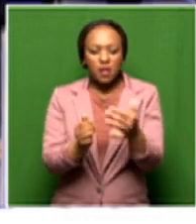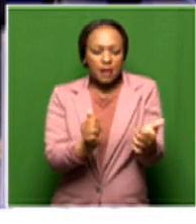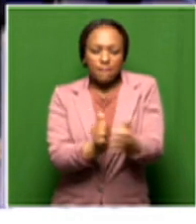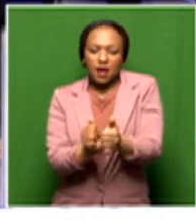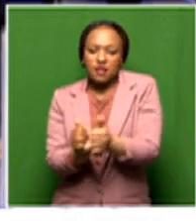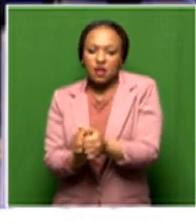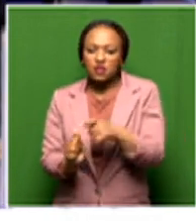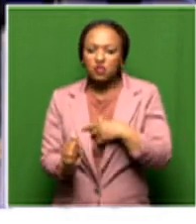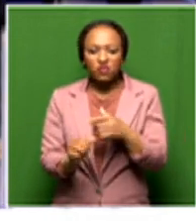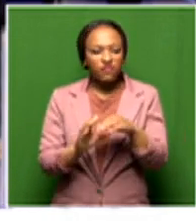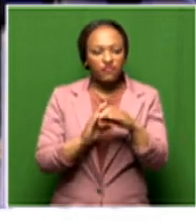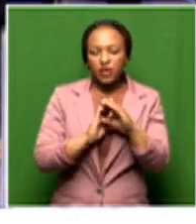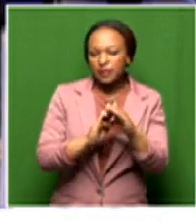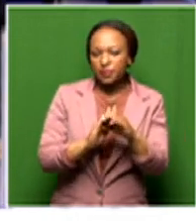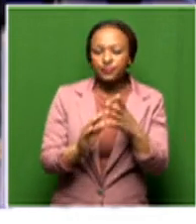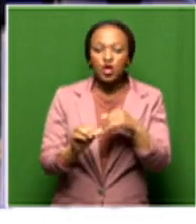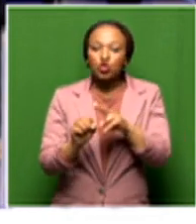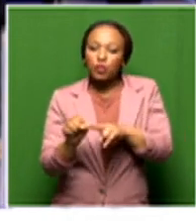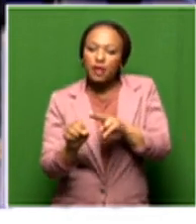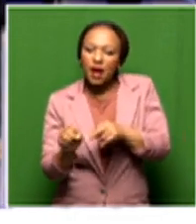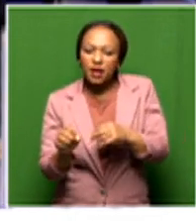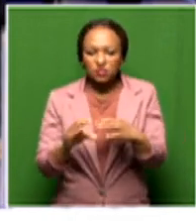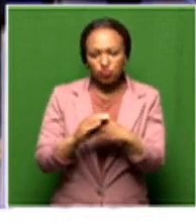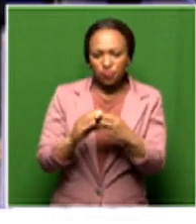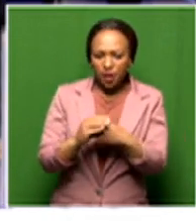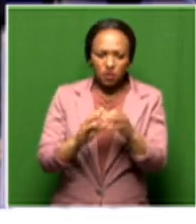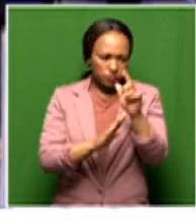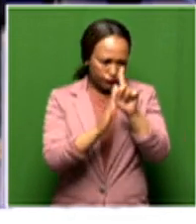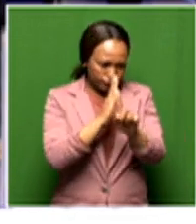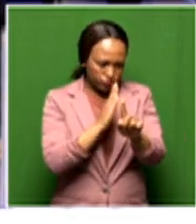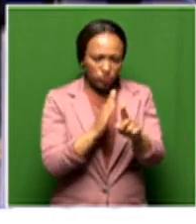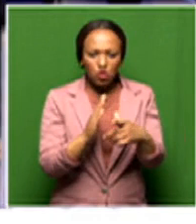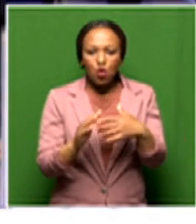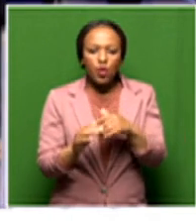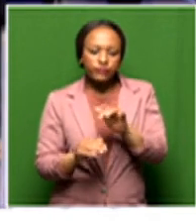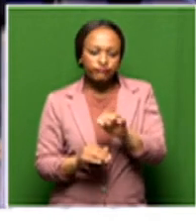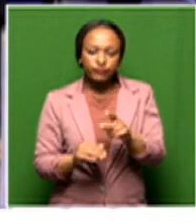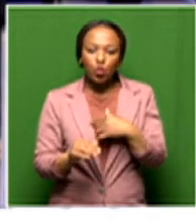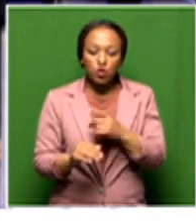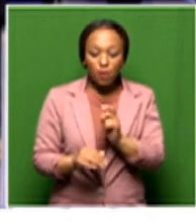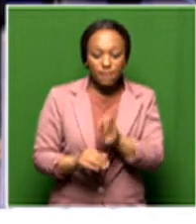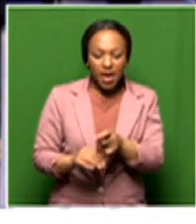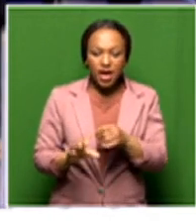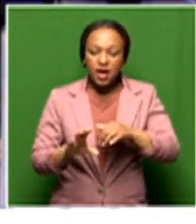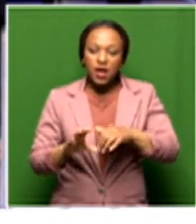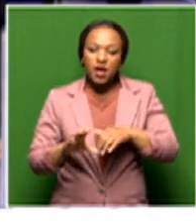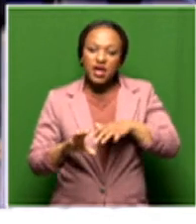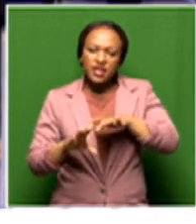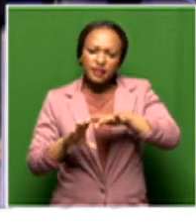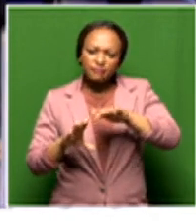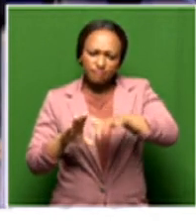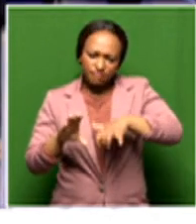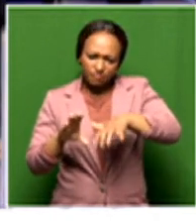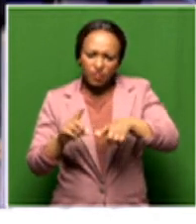example, if you're at a ShopRite and you are checking out and as you are paid, then you donate 50